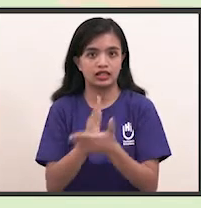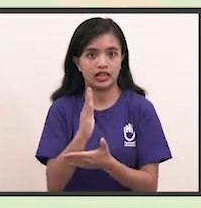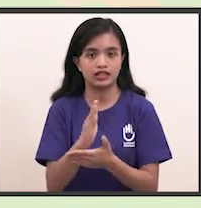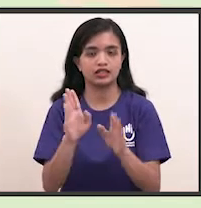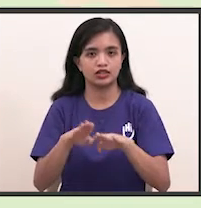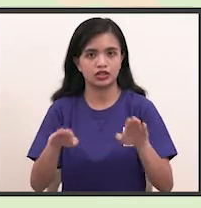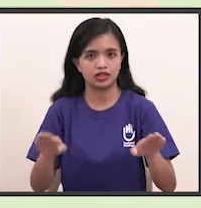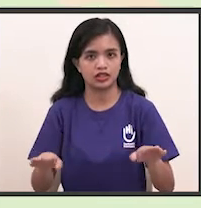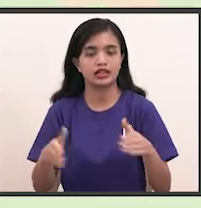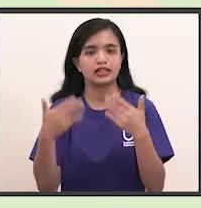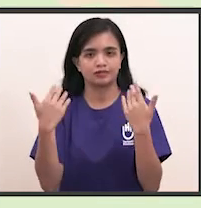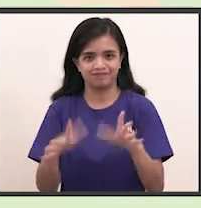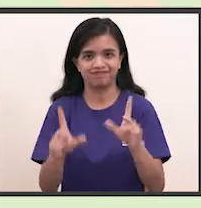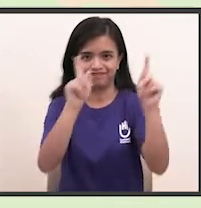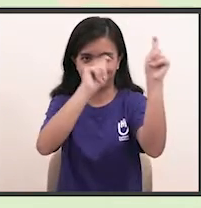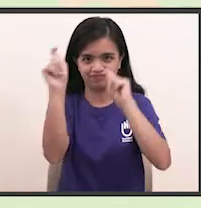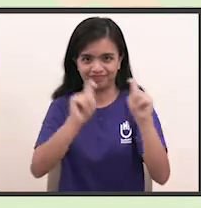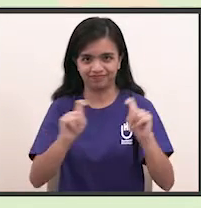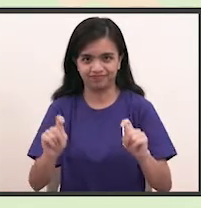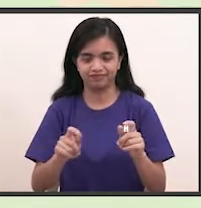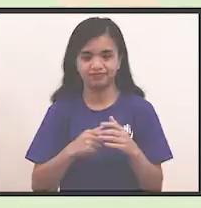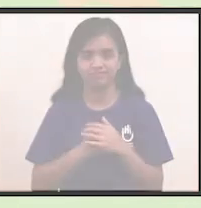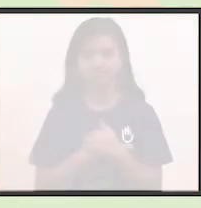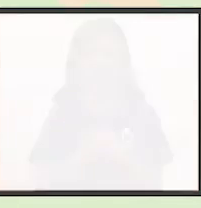of children after a disaster.